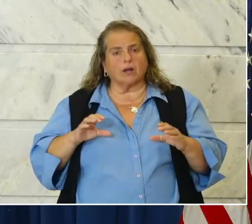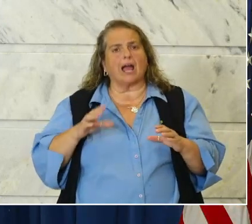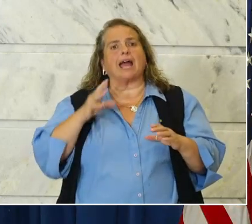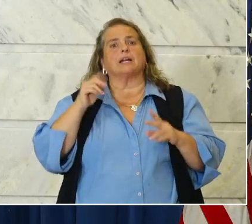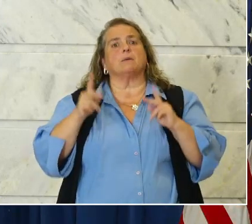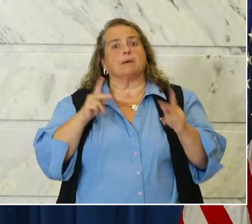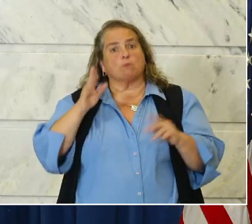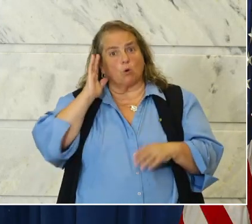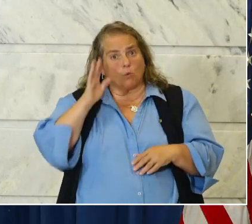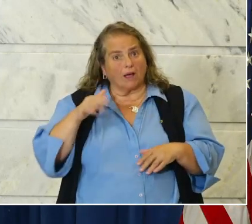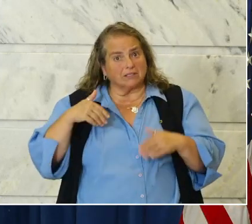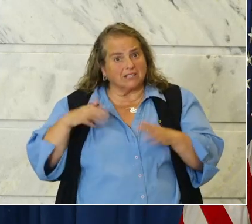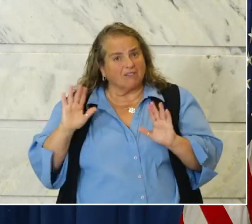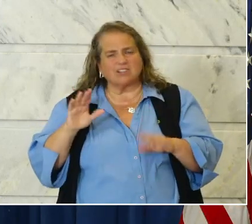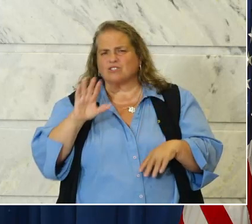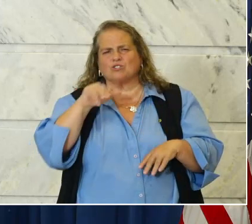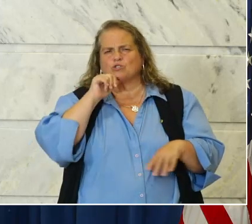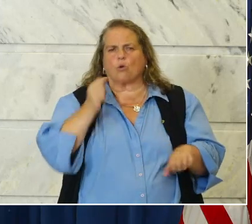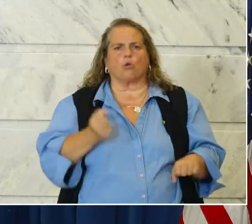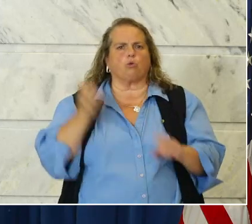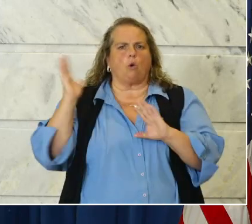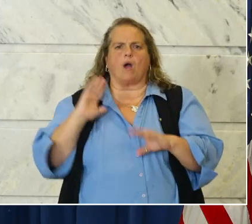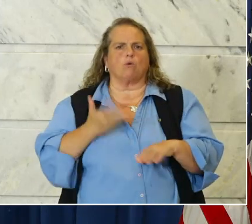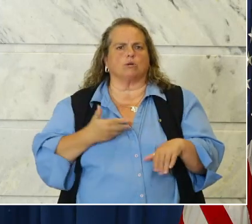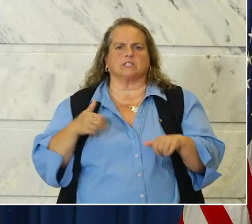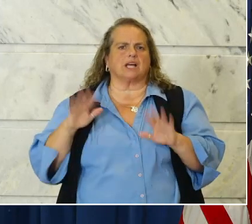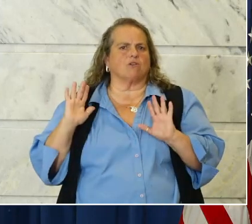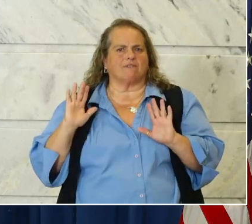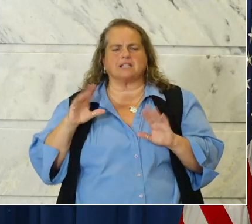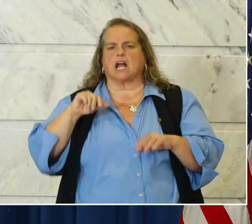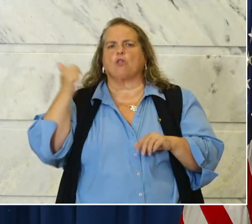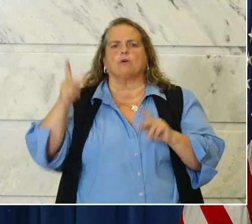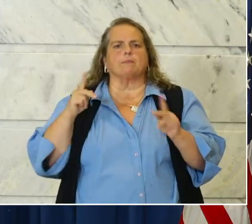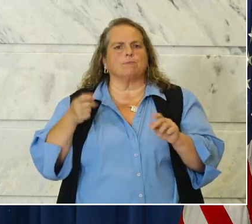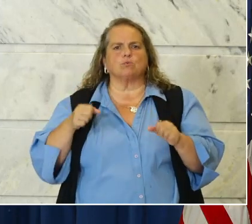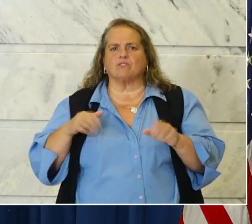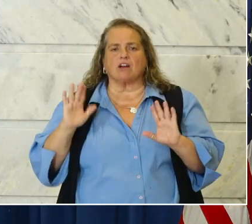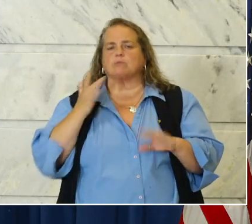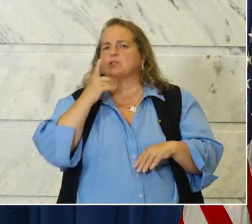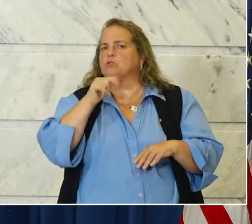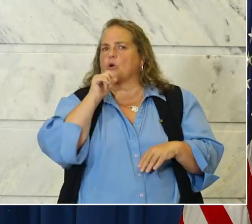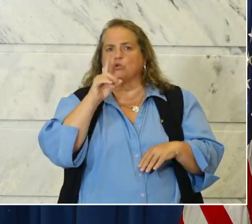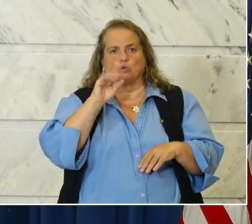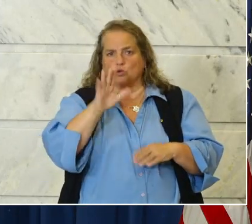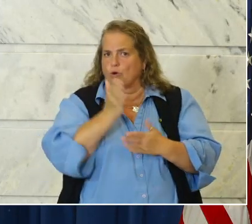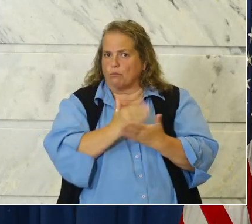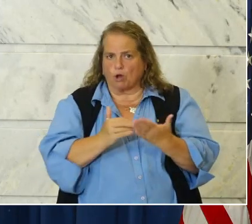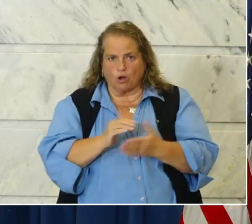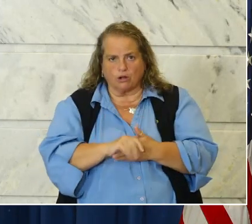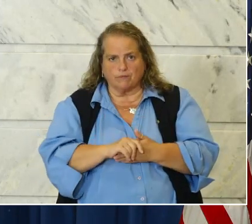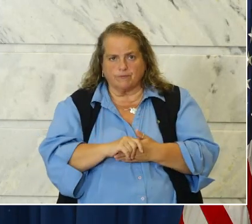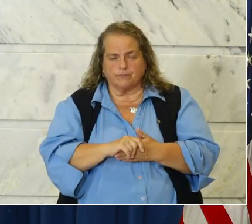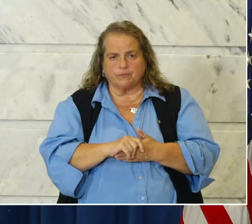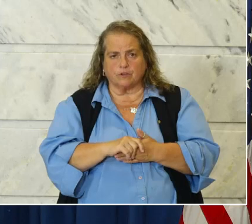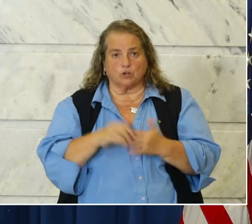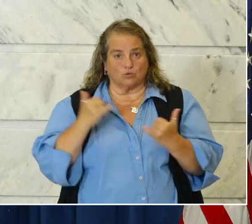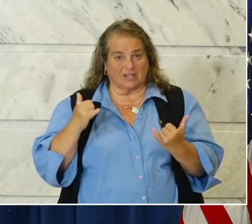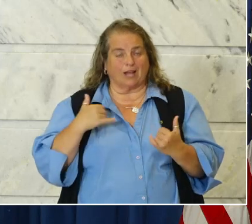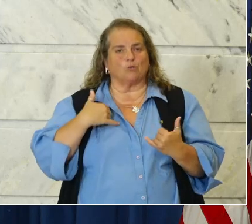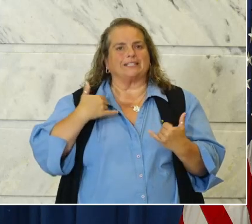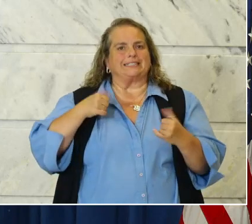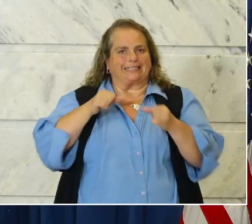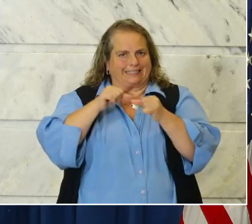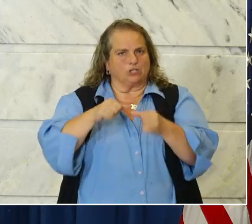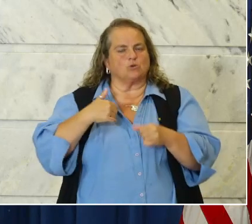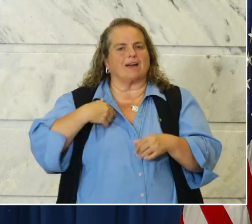here. And let's not throw that away because we're not doing our part. So today we continue to have high numbers of